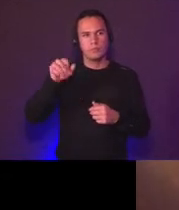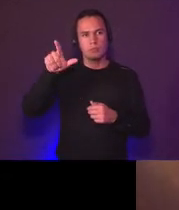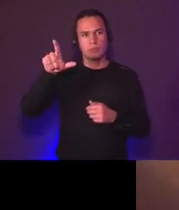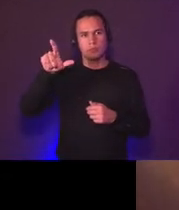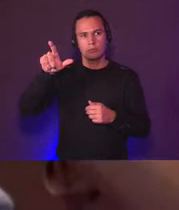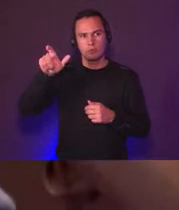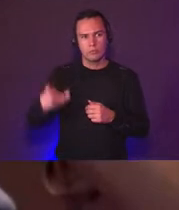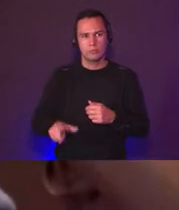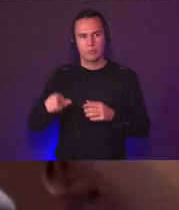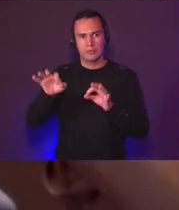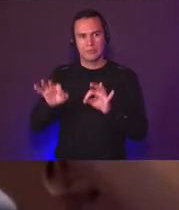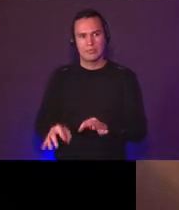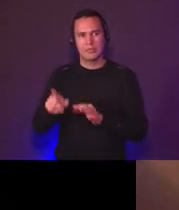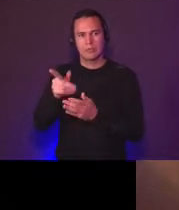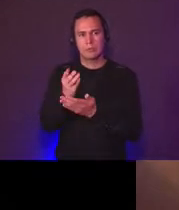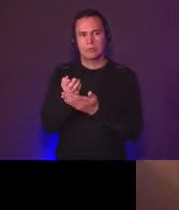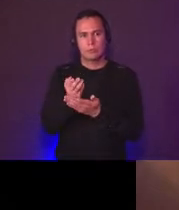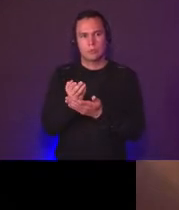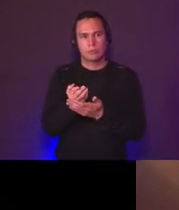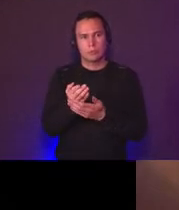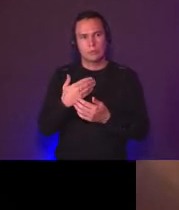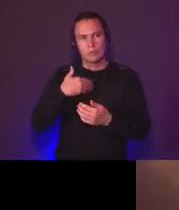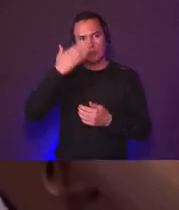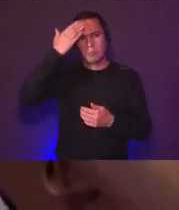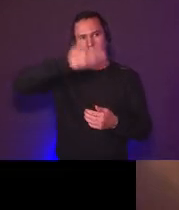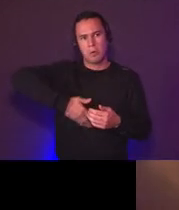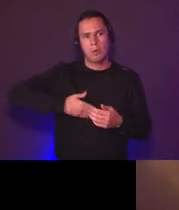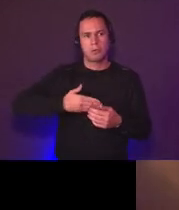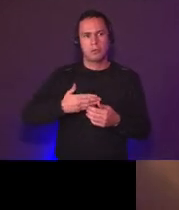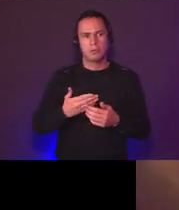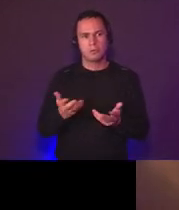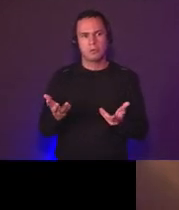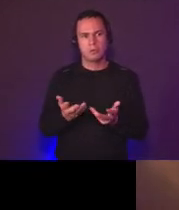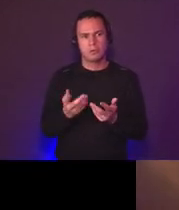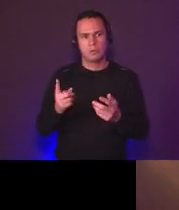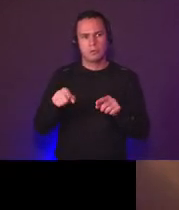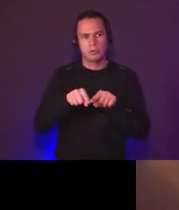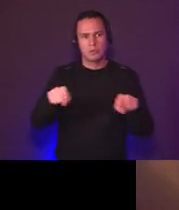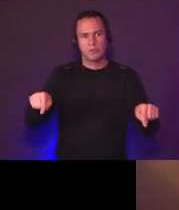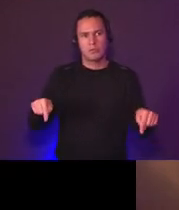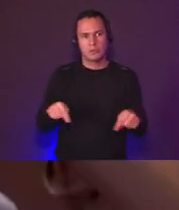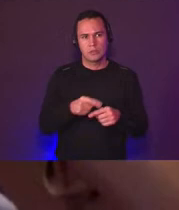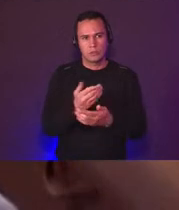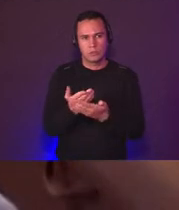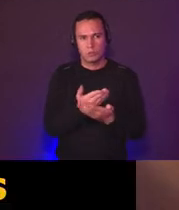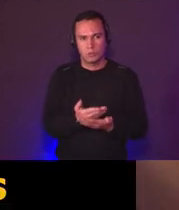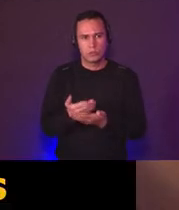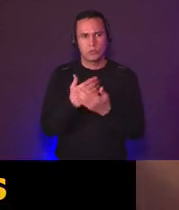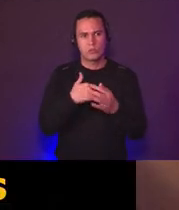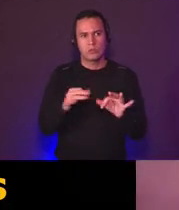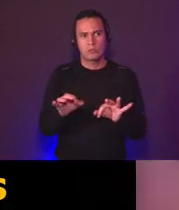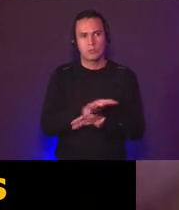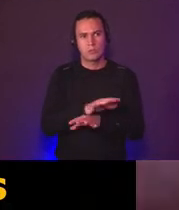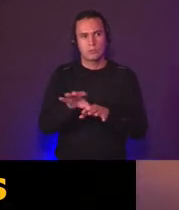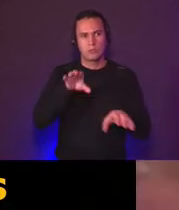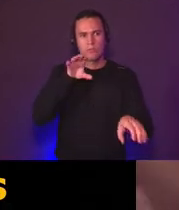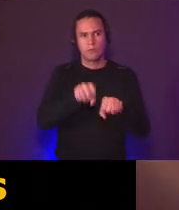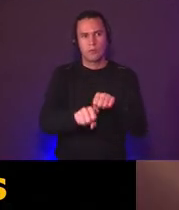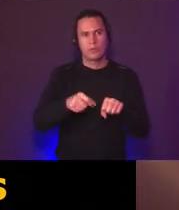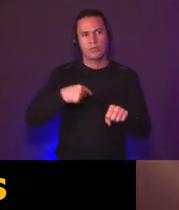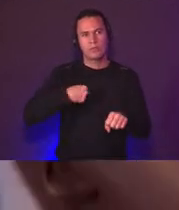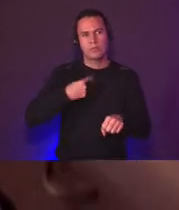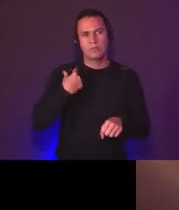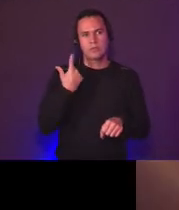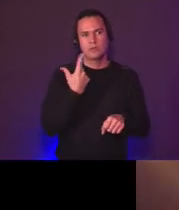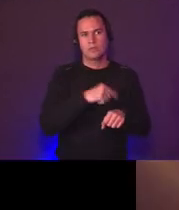trade. And I walked out of there with a toolkit that was